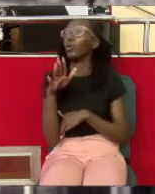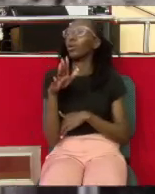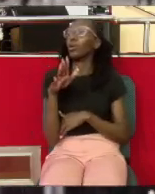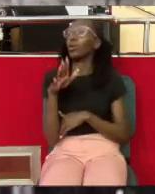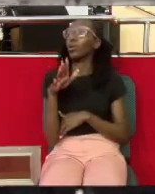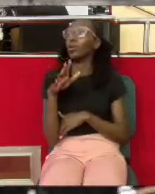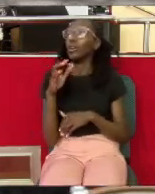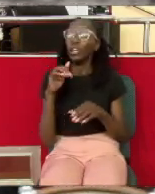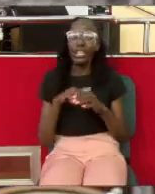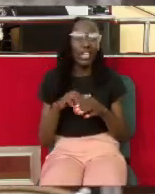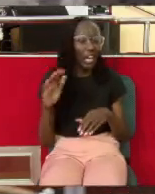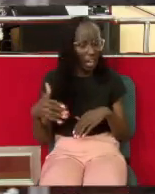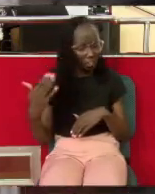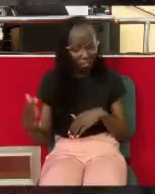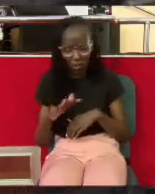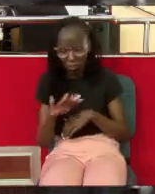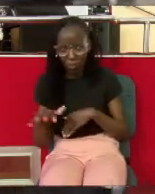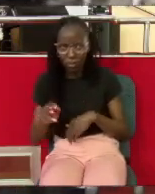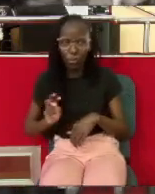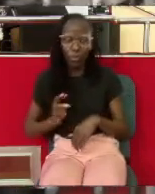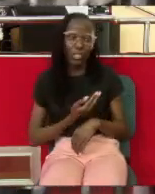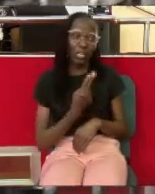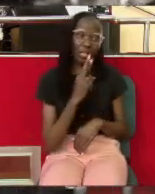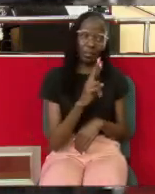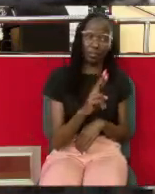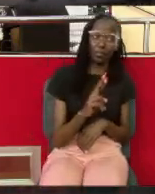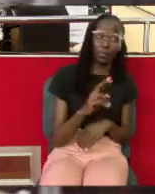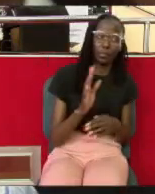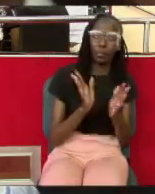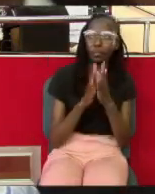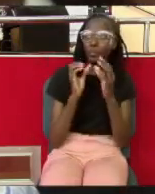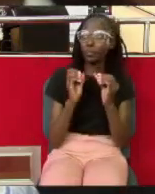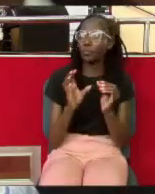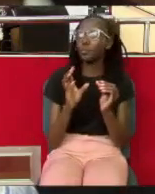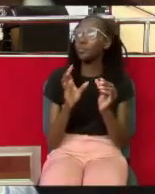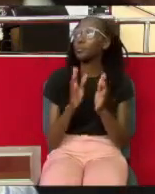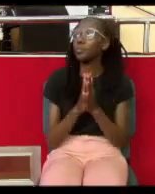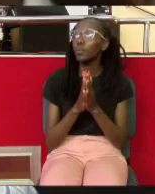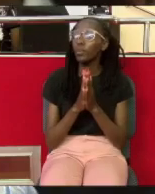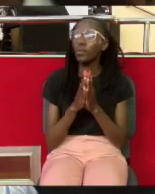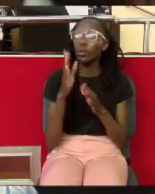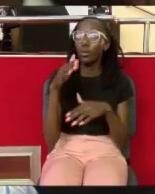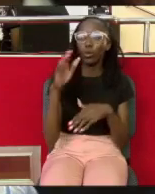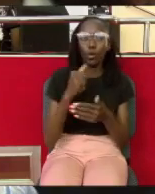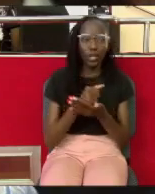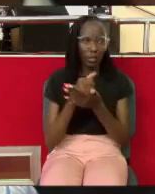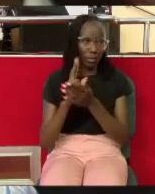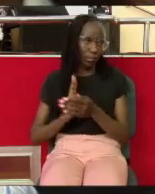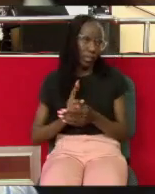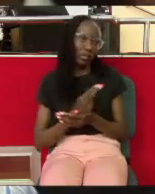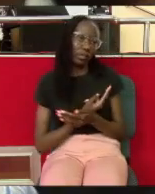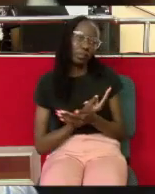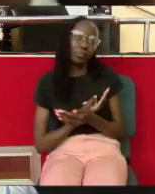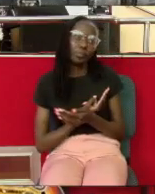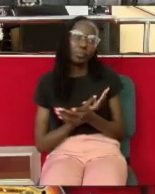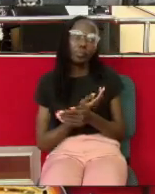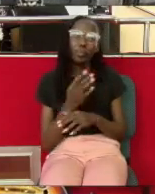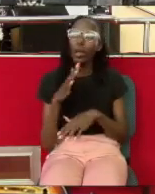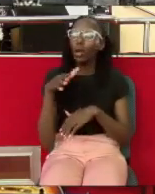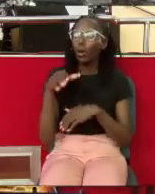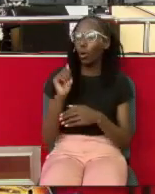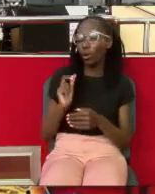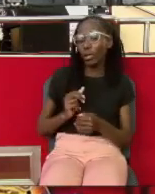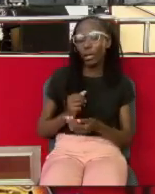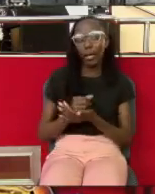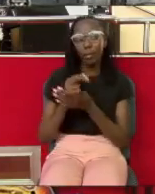in every space that we occupy. Hallelujah. Hallelujah. God help us. God help us to be